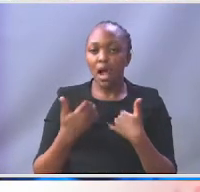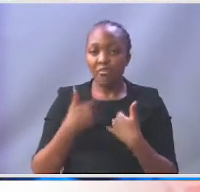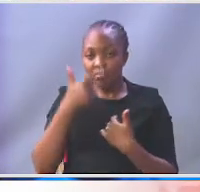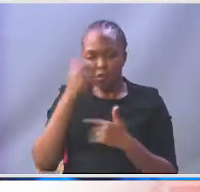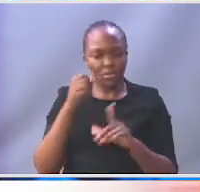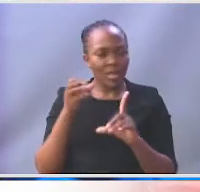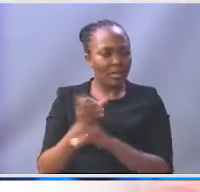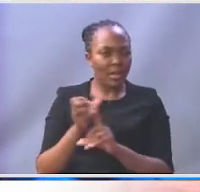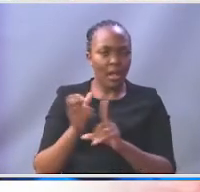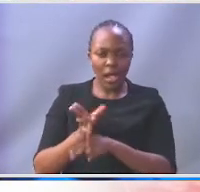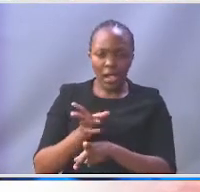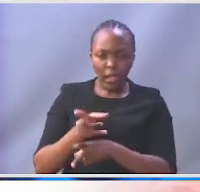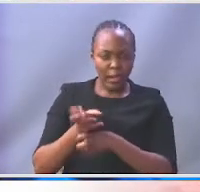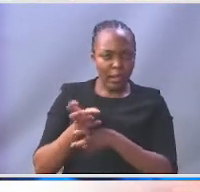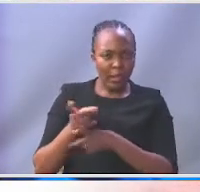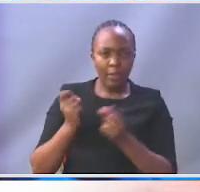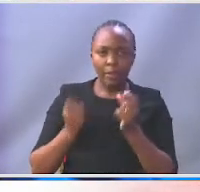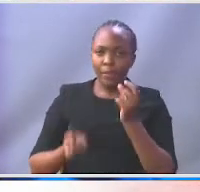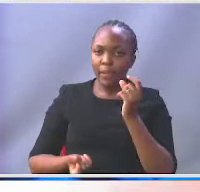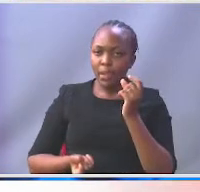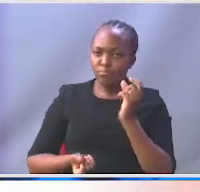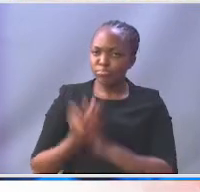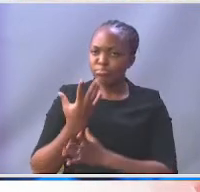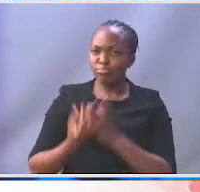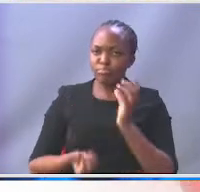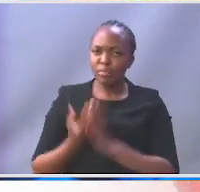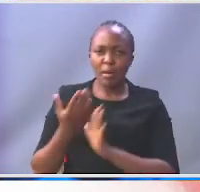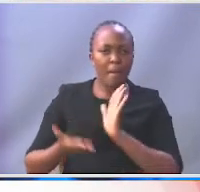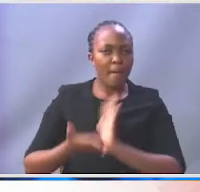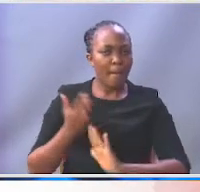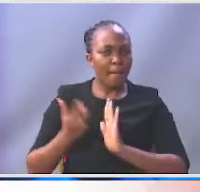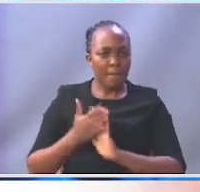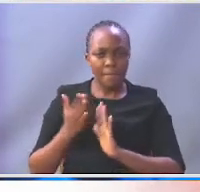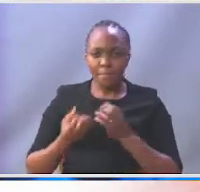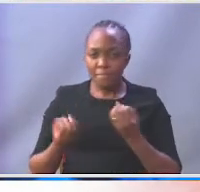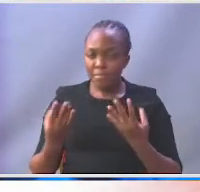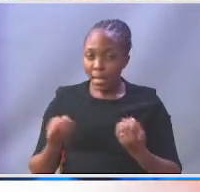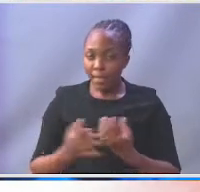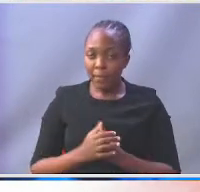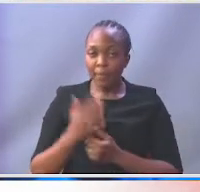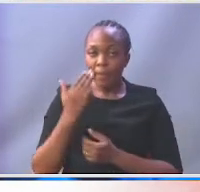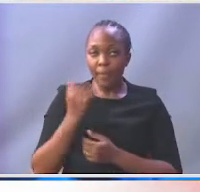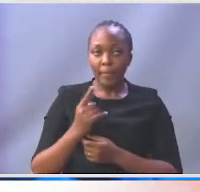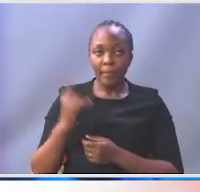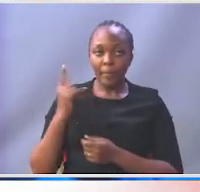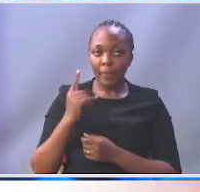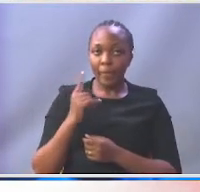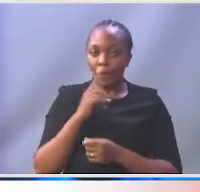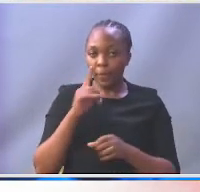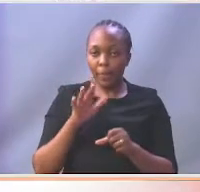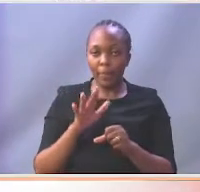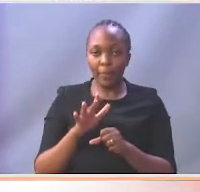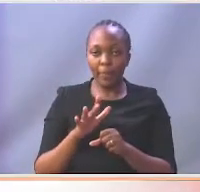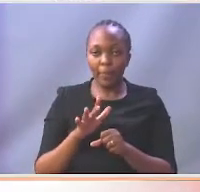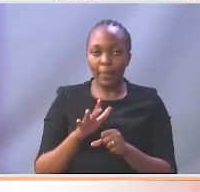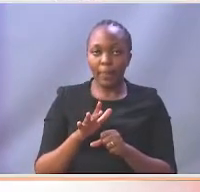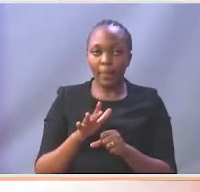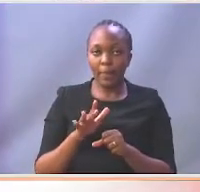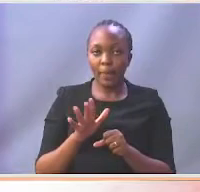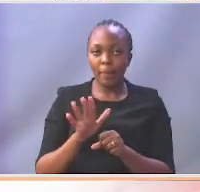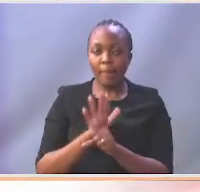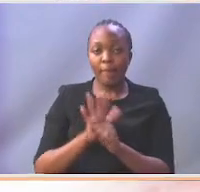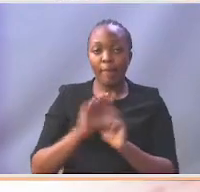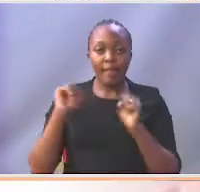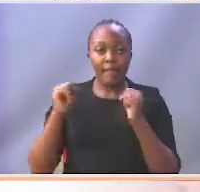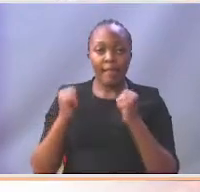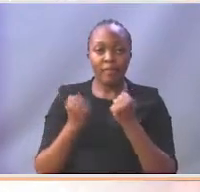also questioned the Interior Ministry of a planned operation which he had promised to start in the area. Speaking